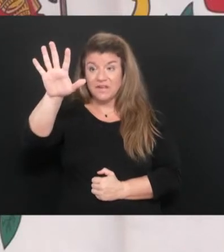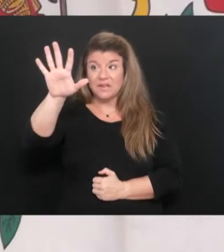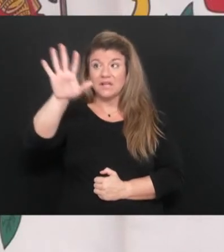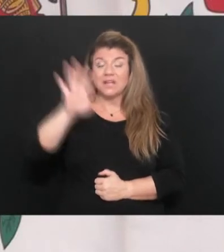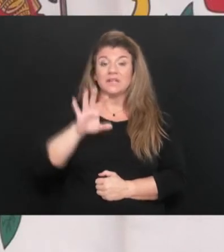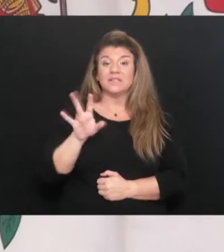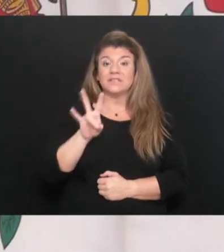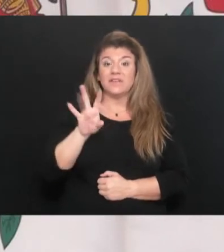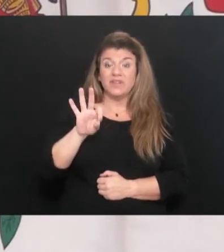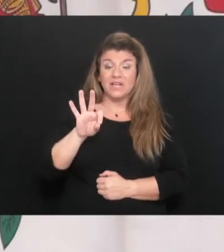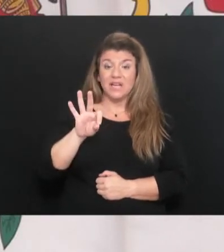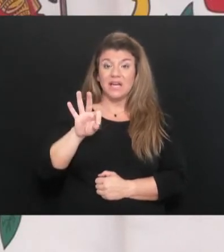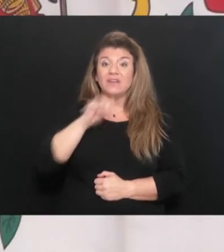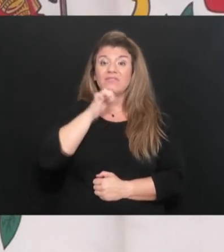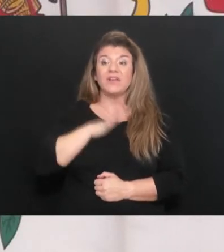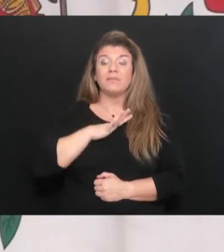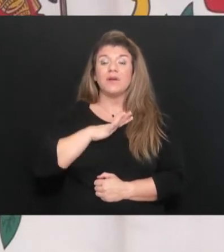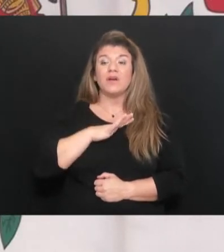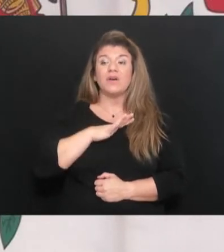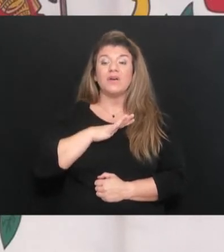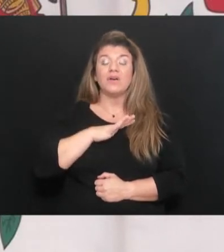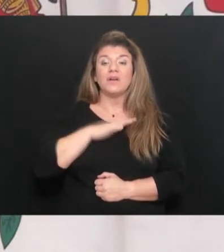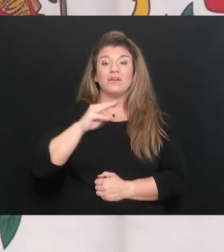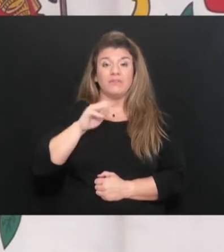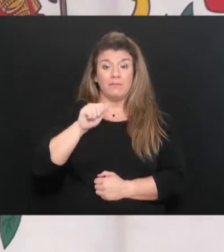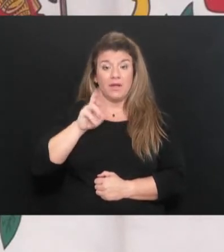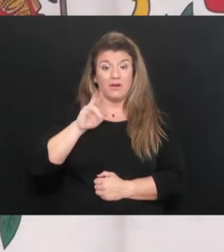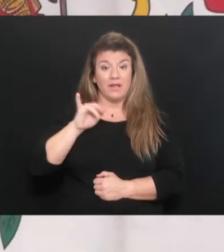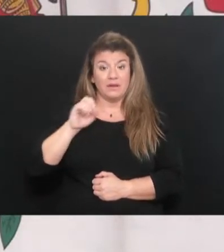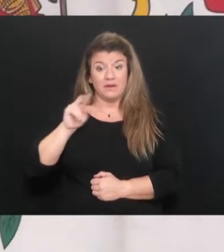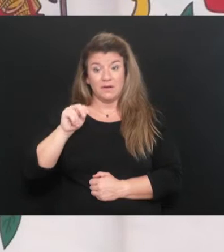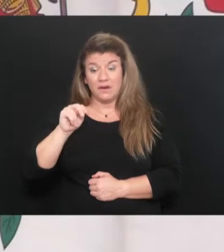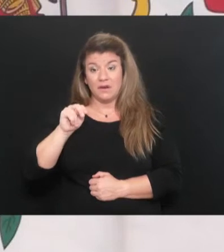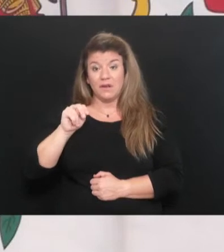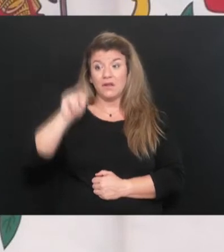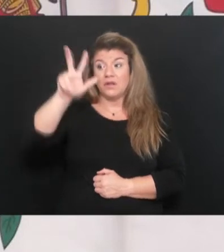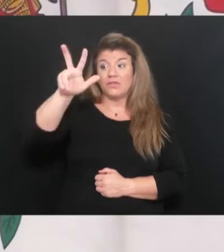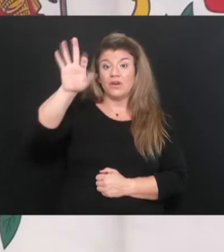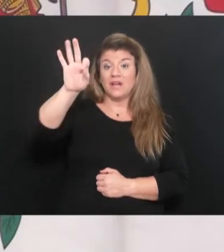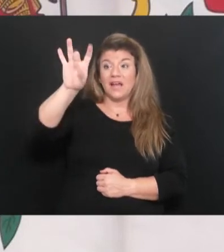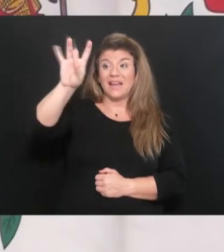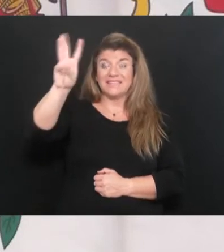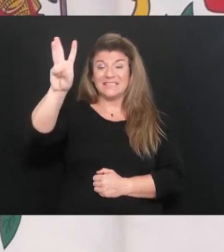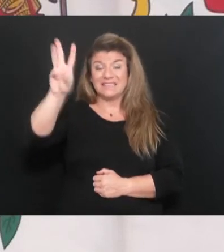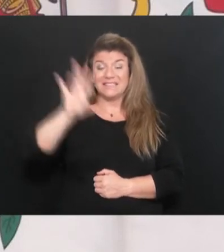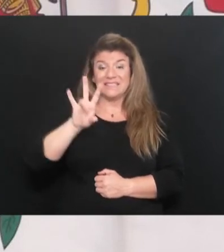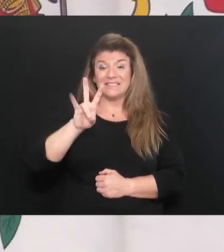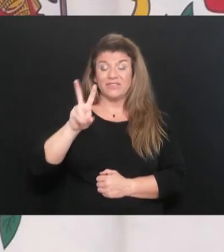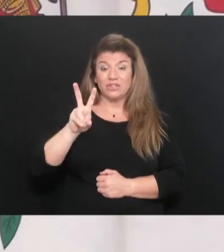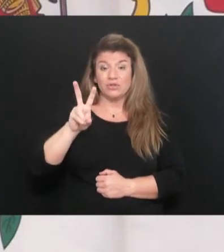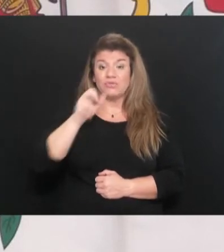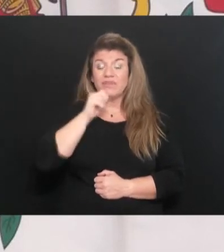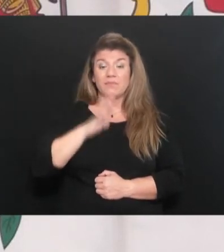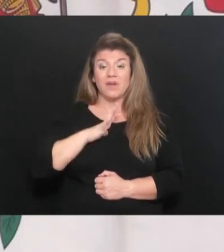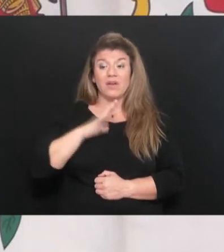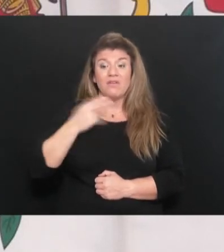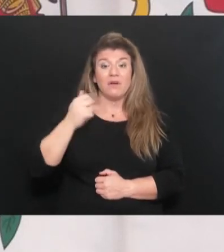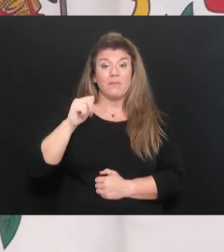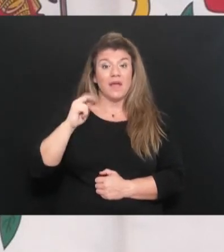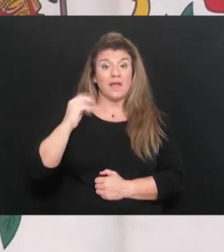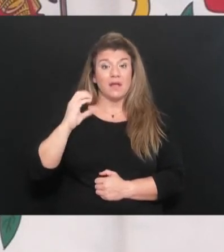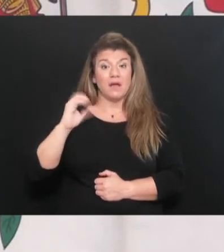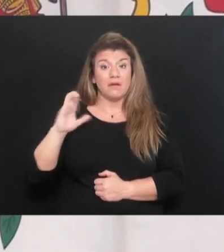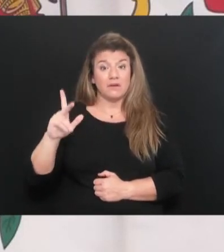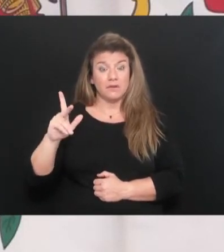a 79-year-old female from Marion County. The 3,986th death, a 72-year-old female from Hancock